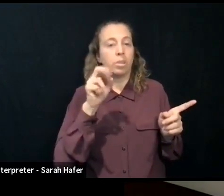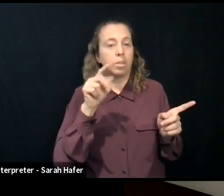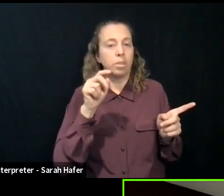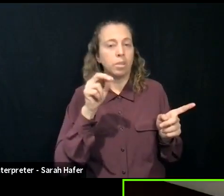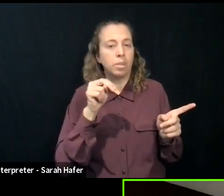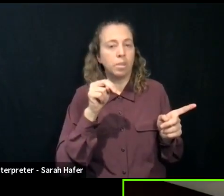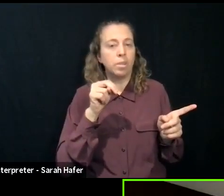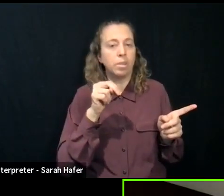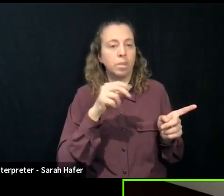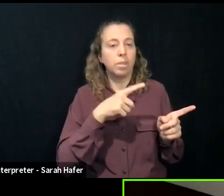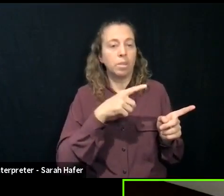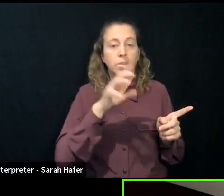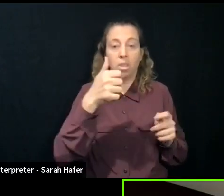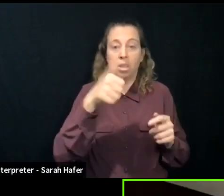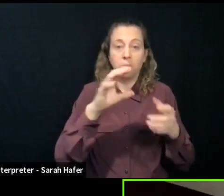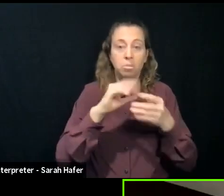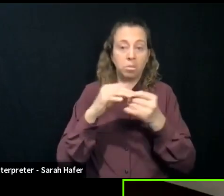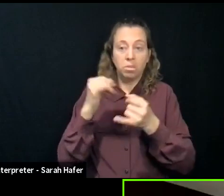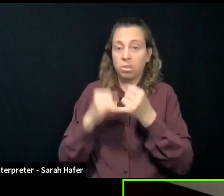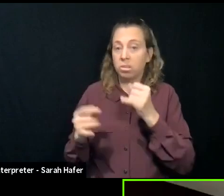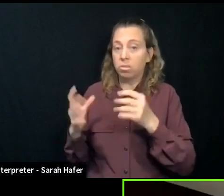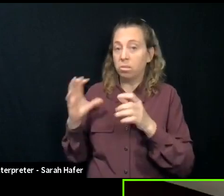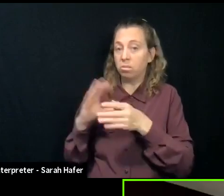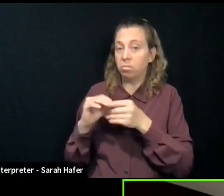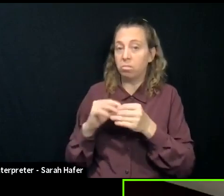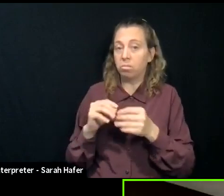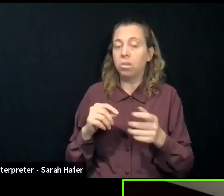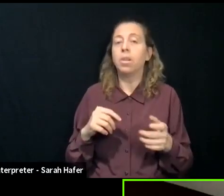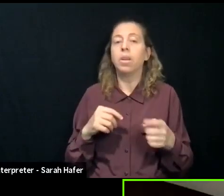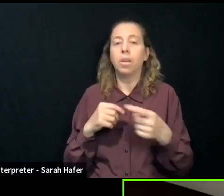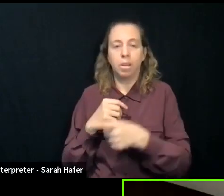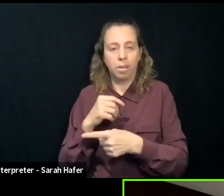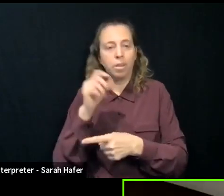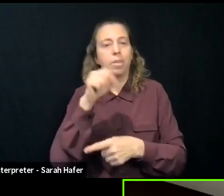Sure, happy to. Thank you everyone for participating in our